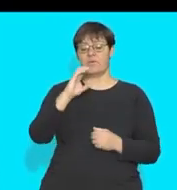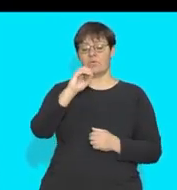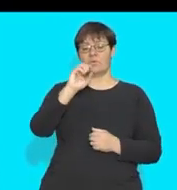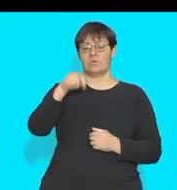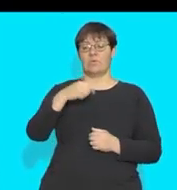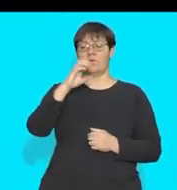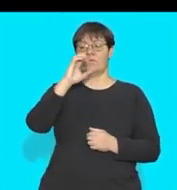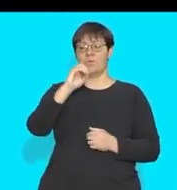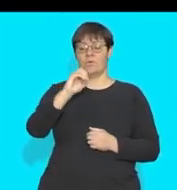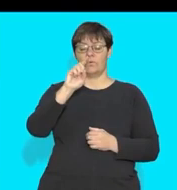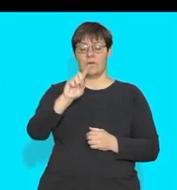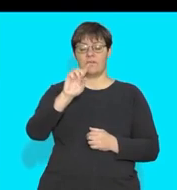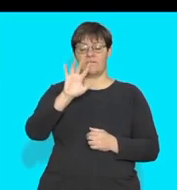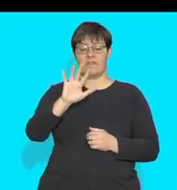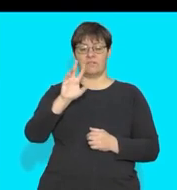get